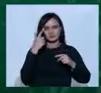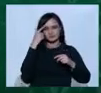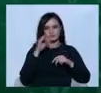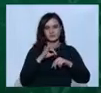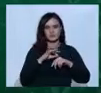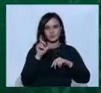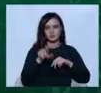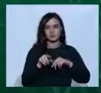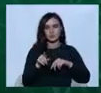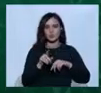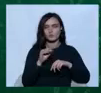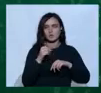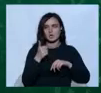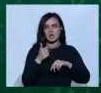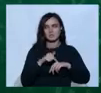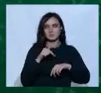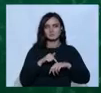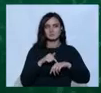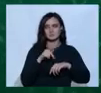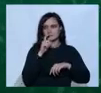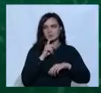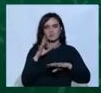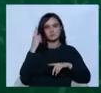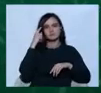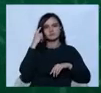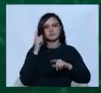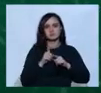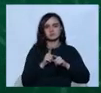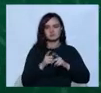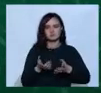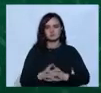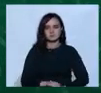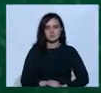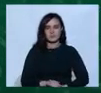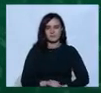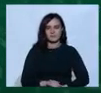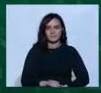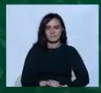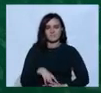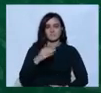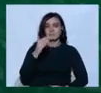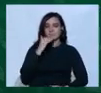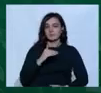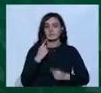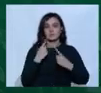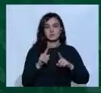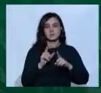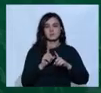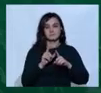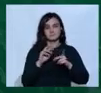is discrimination against or prejudice shown towards Jewish